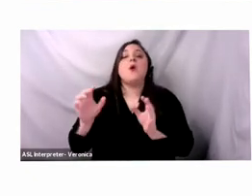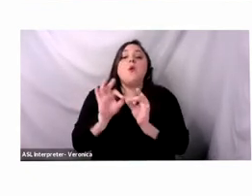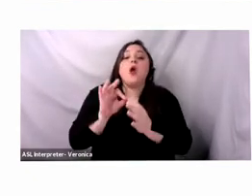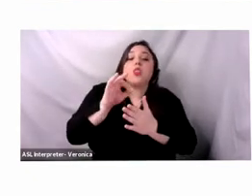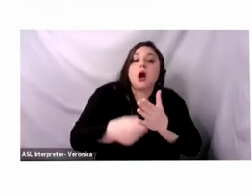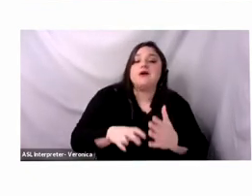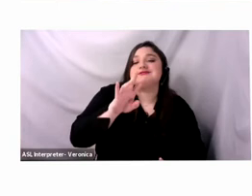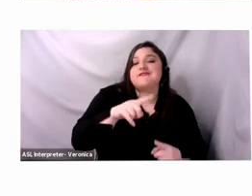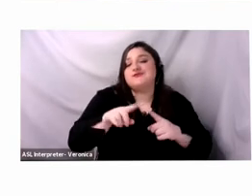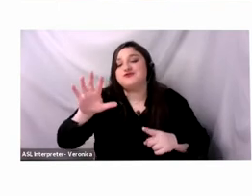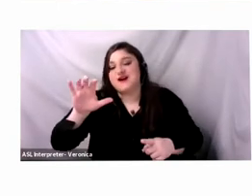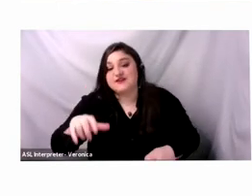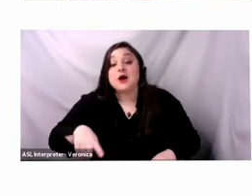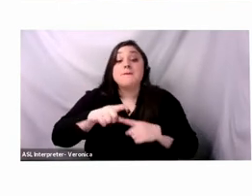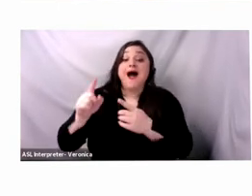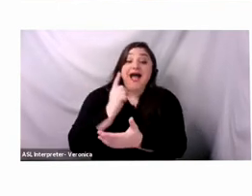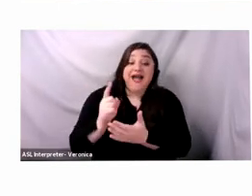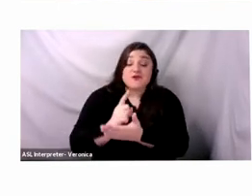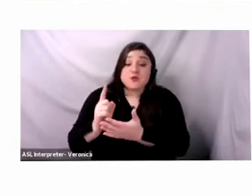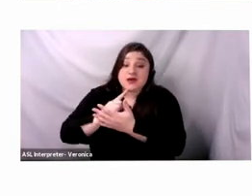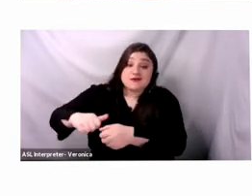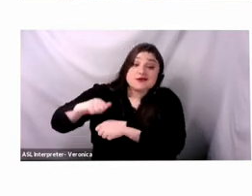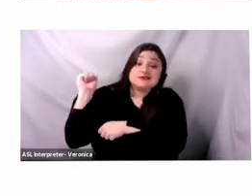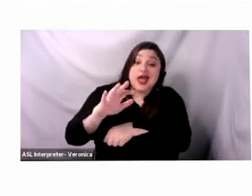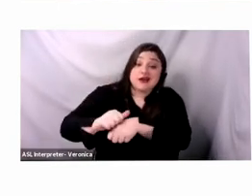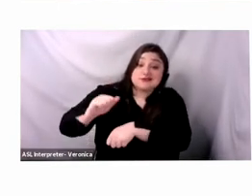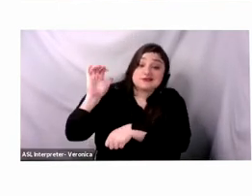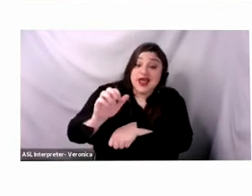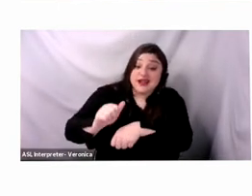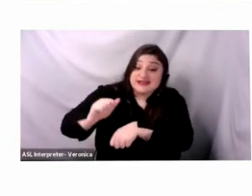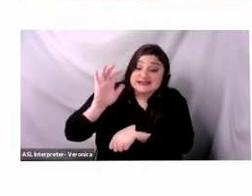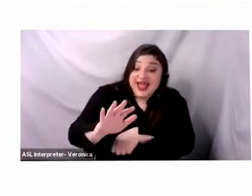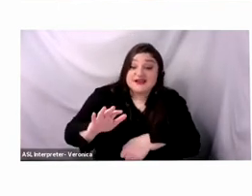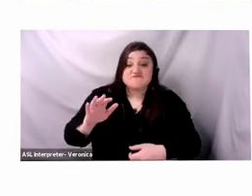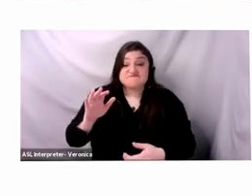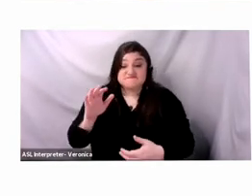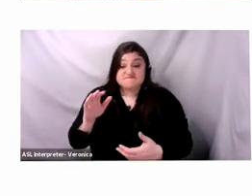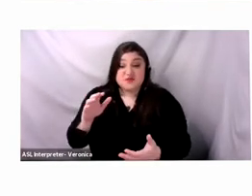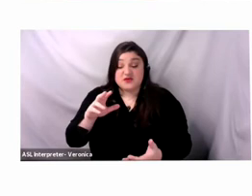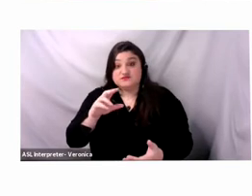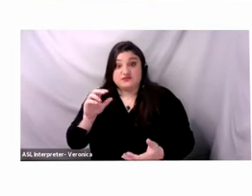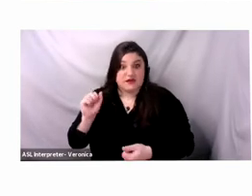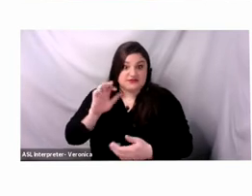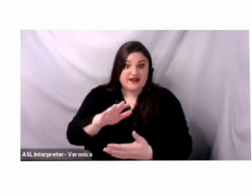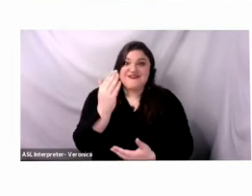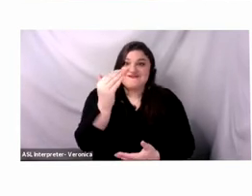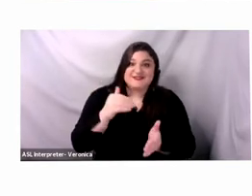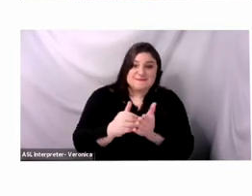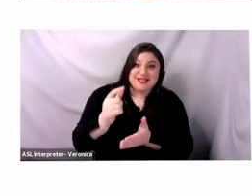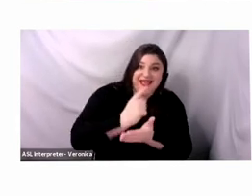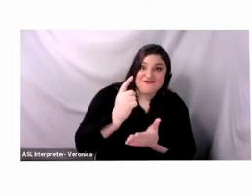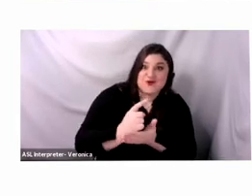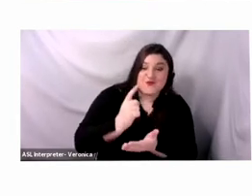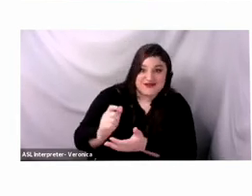unloaded in this market every single week. The population of Ghana is just over 30 million people. In this picture, you can see that